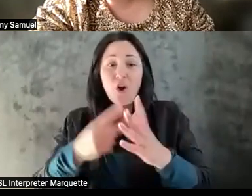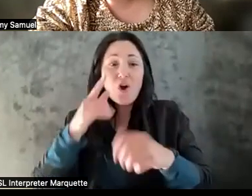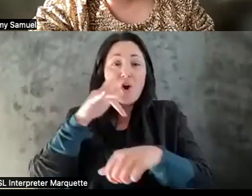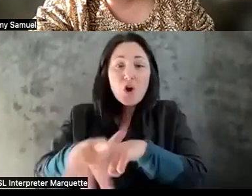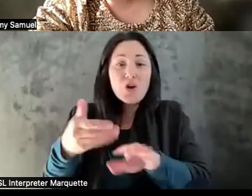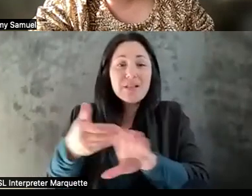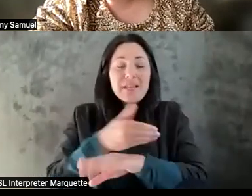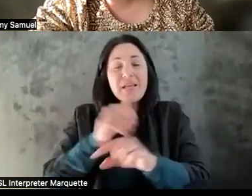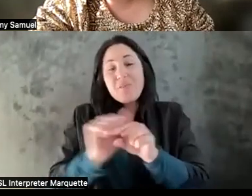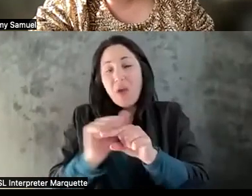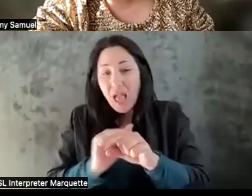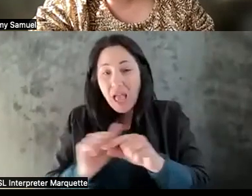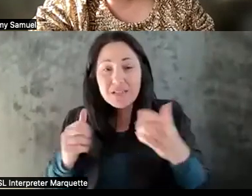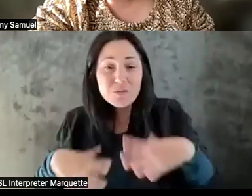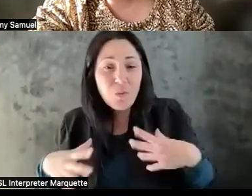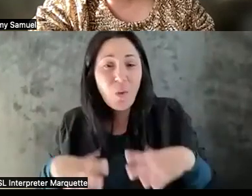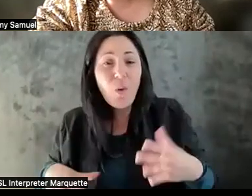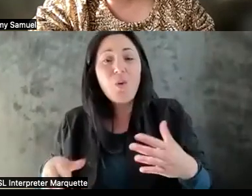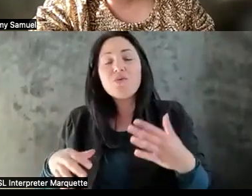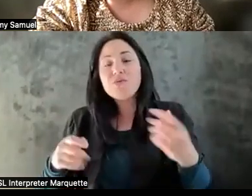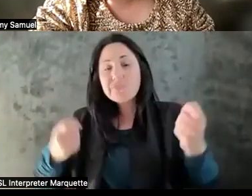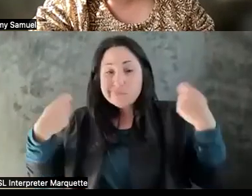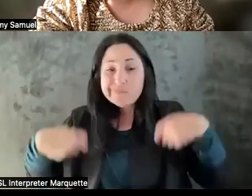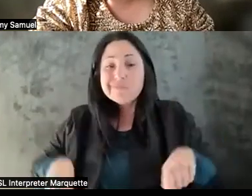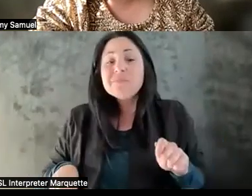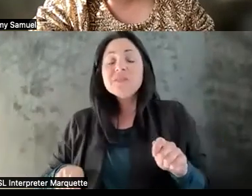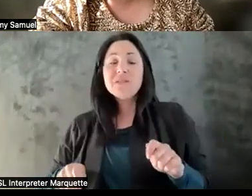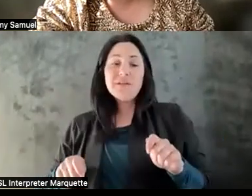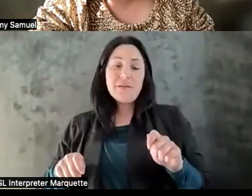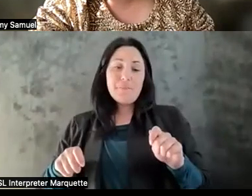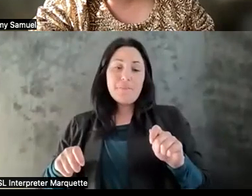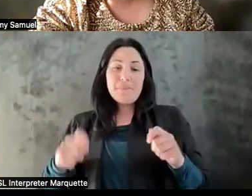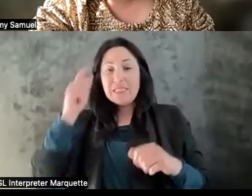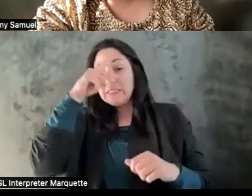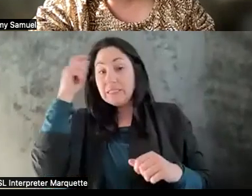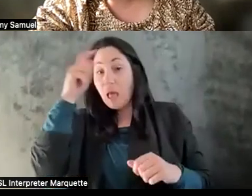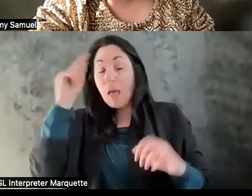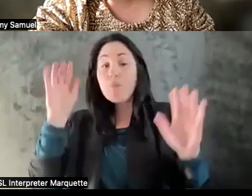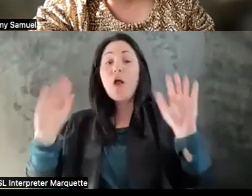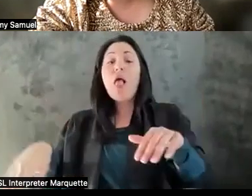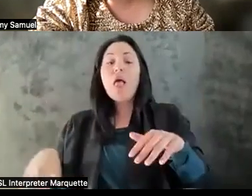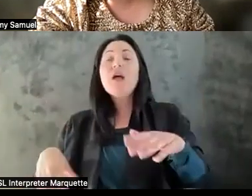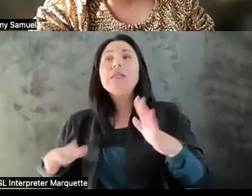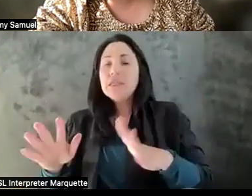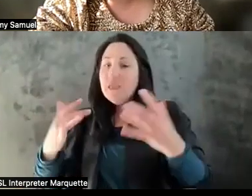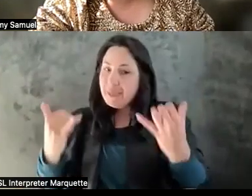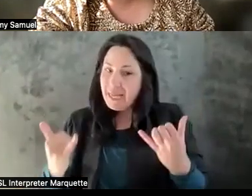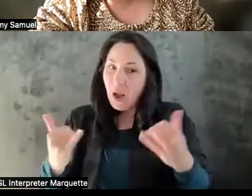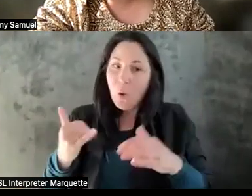practicing putting on the uniform, getting them out of their summer habits as early as you can,